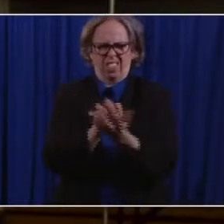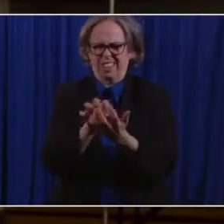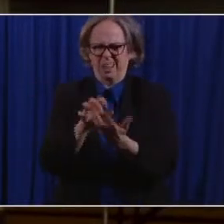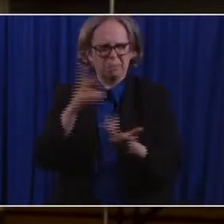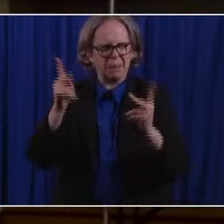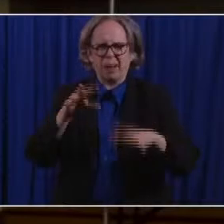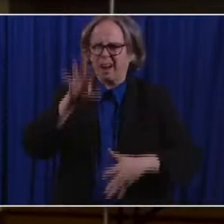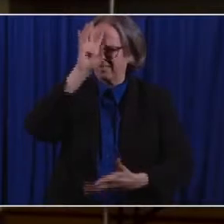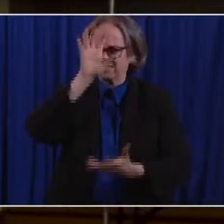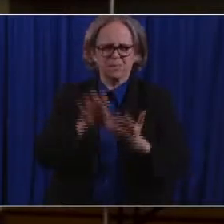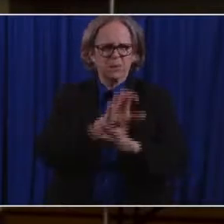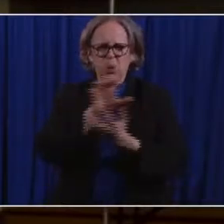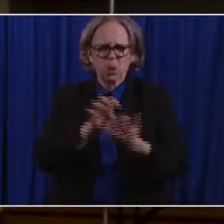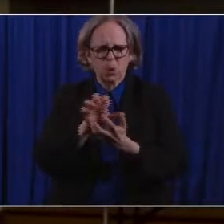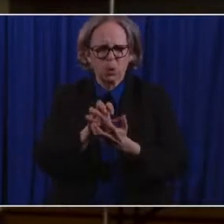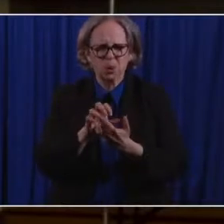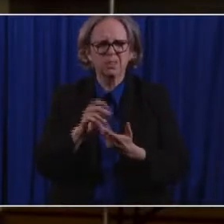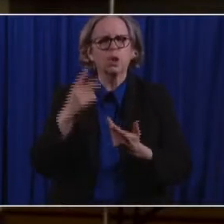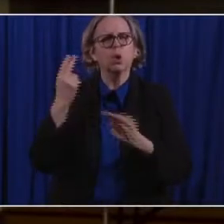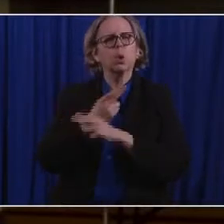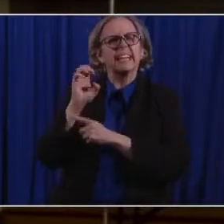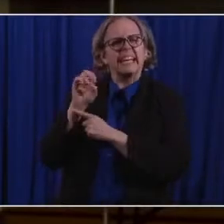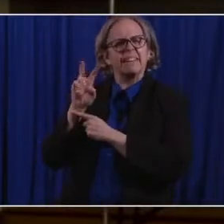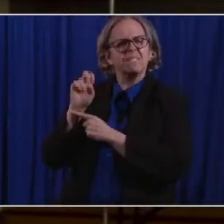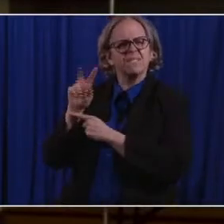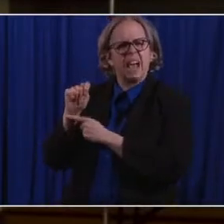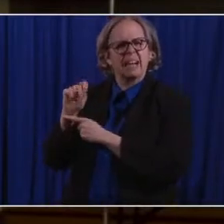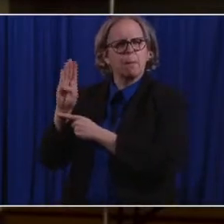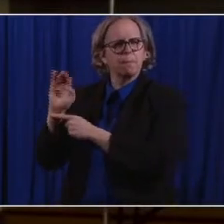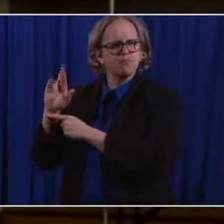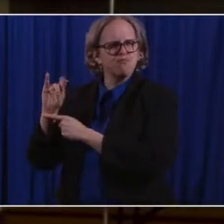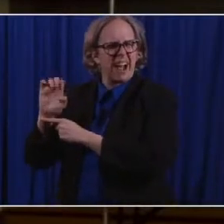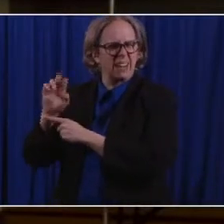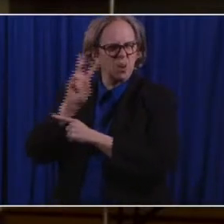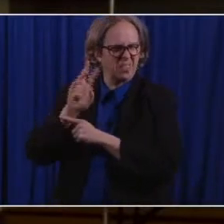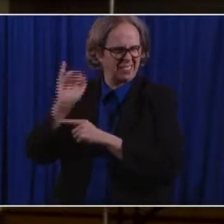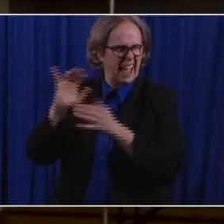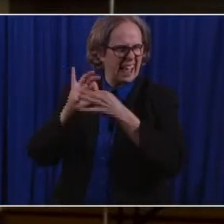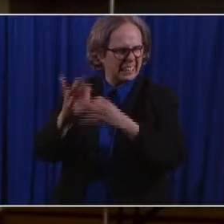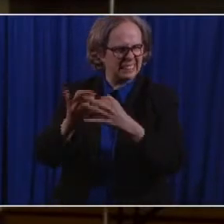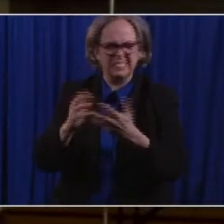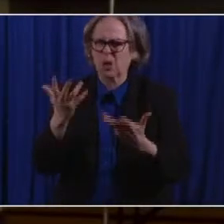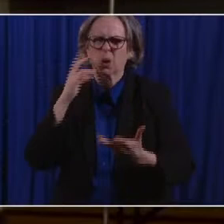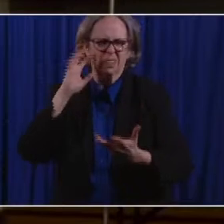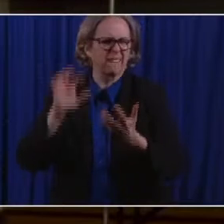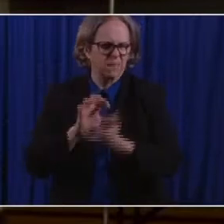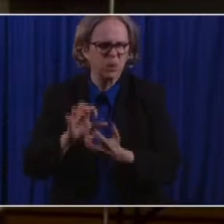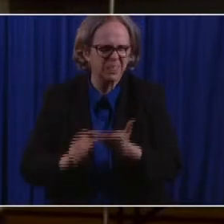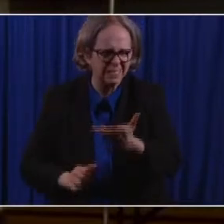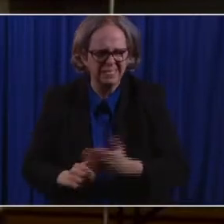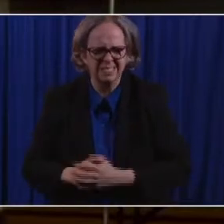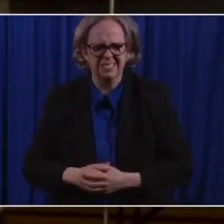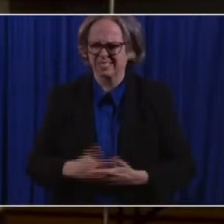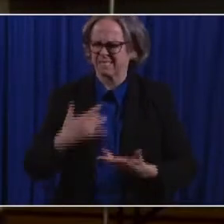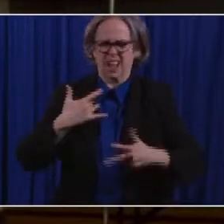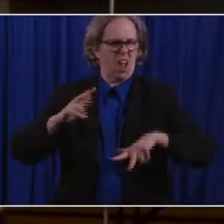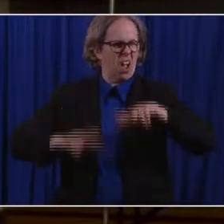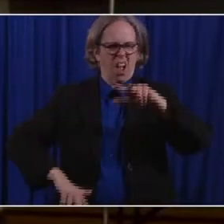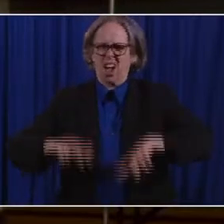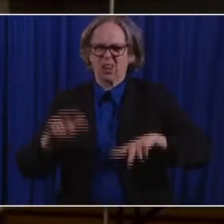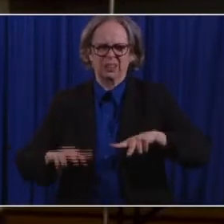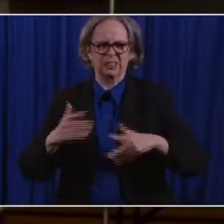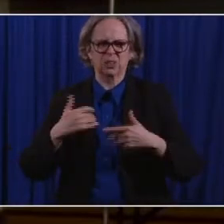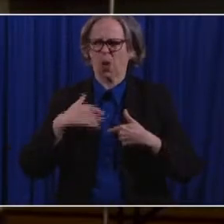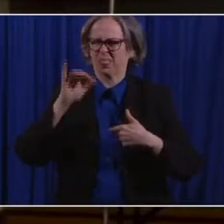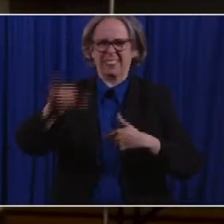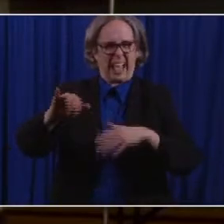confusing, quite frankly, it was very resource intensive. It took a lot of staff and a lot of volunteers to manage that process. So we are transitioning